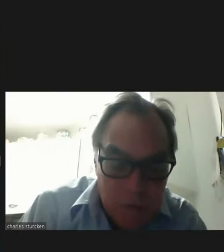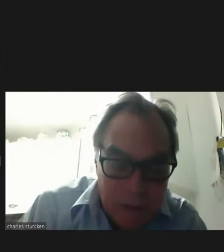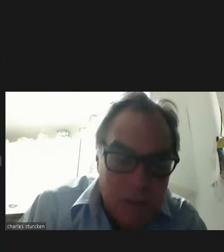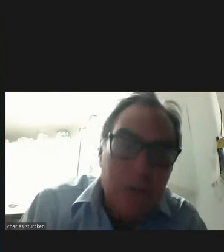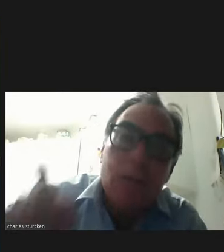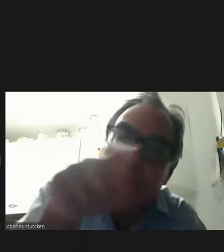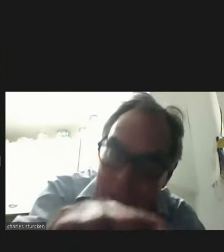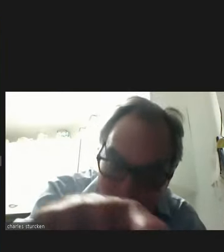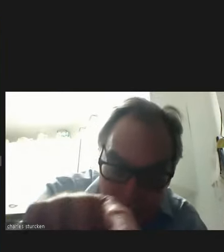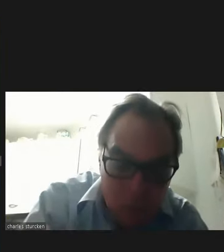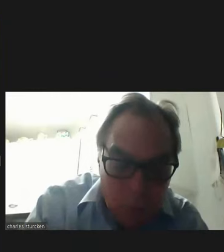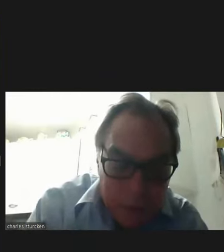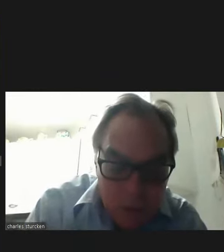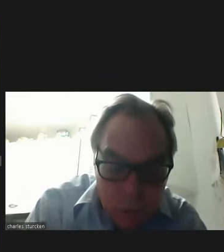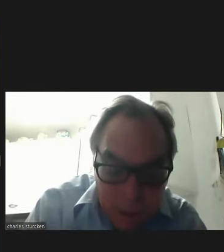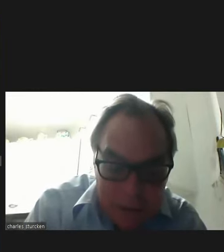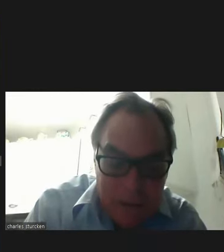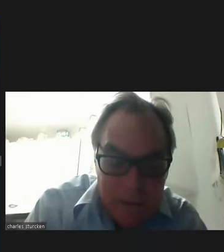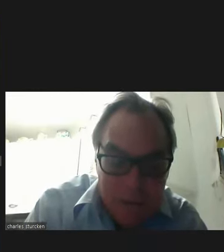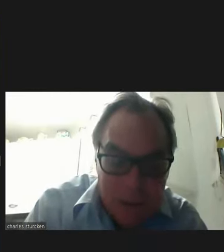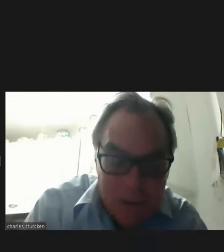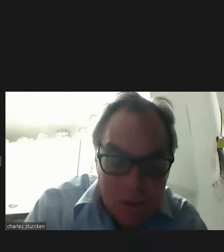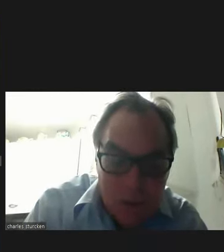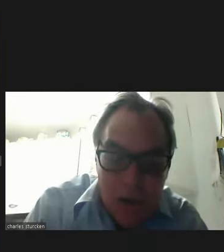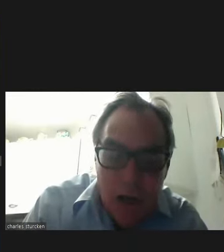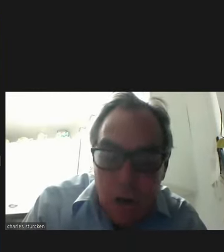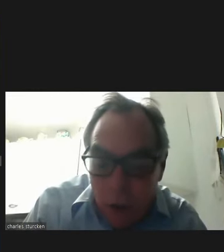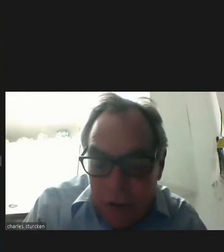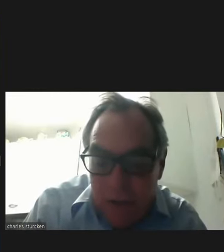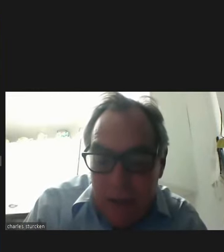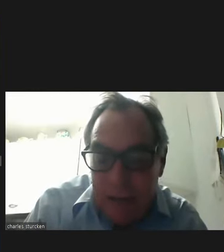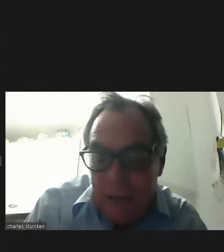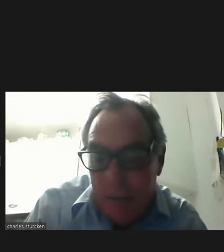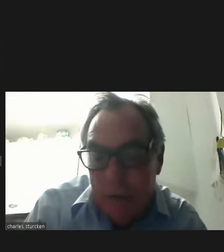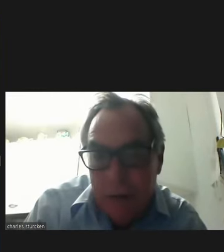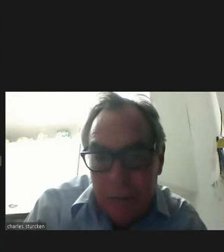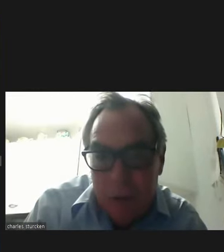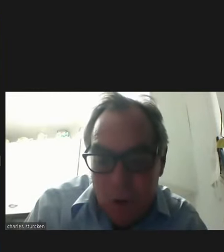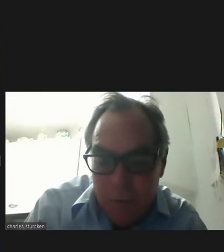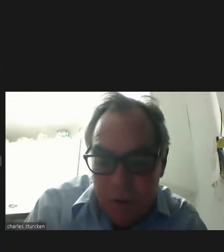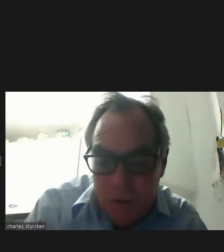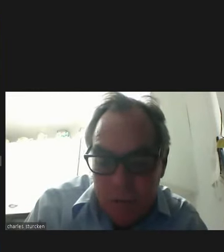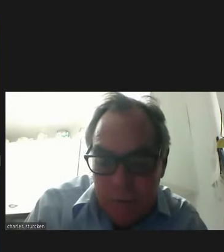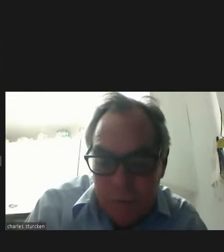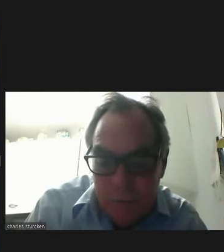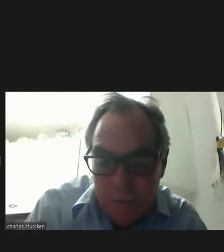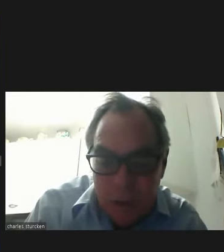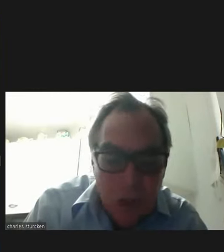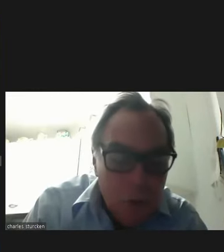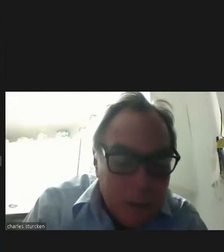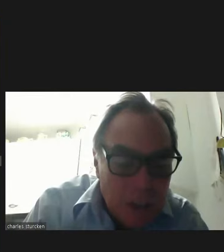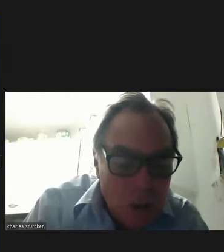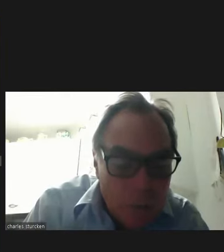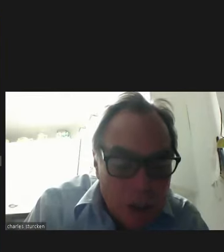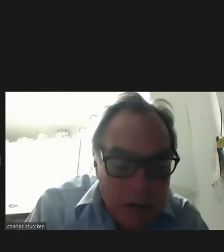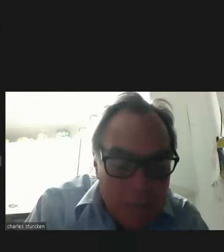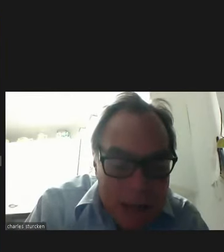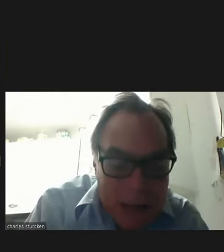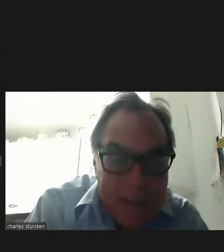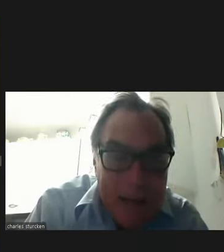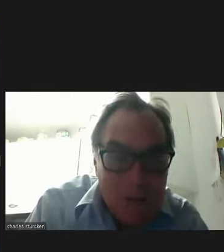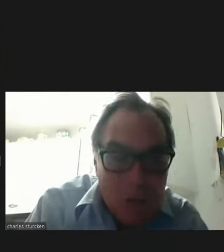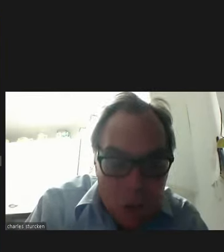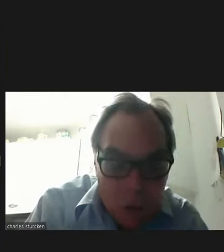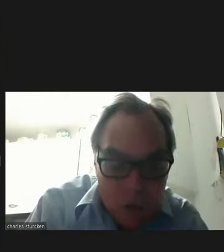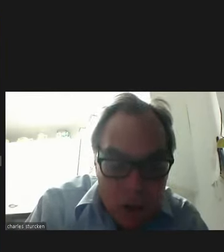million residents based on the 2020 census. According to the Economic Development Corporation, 22% of